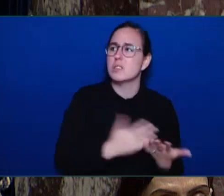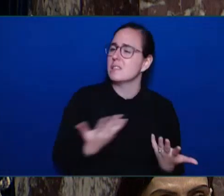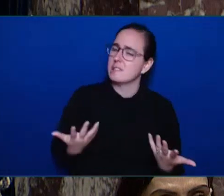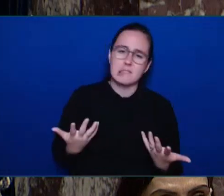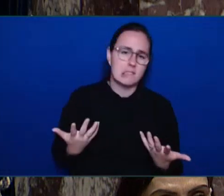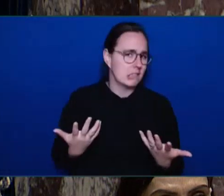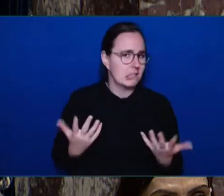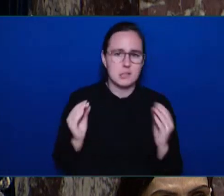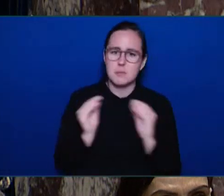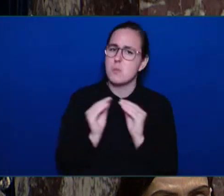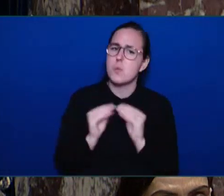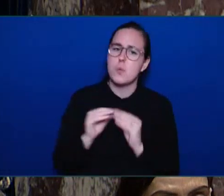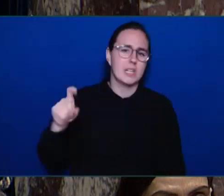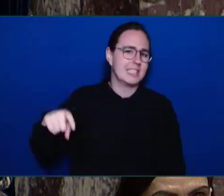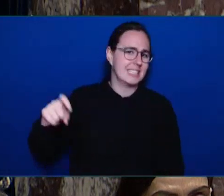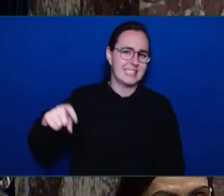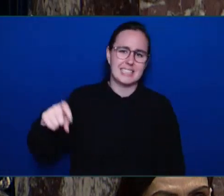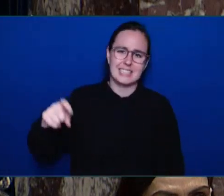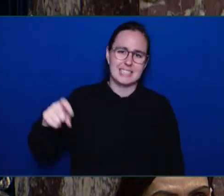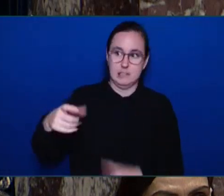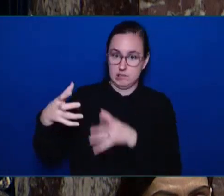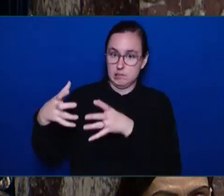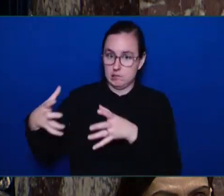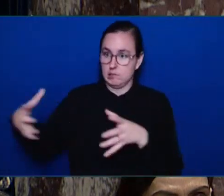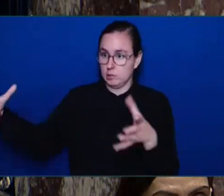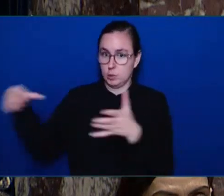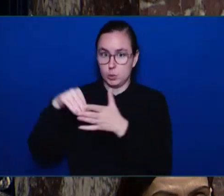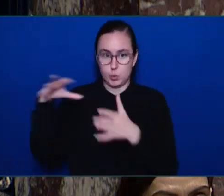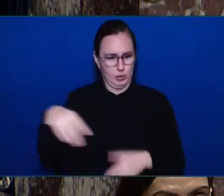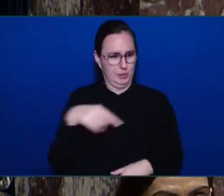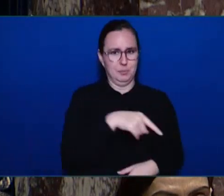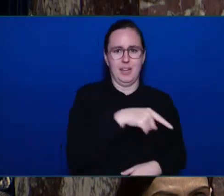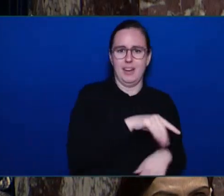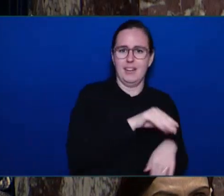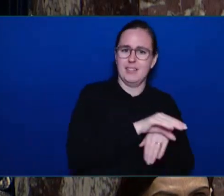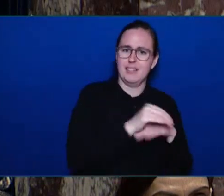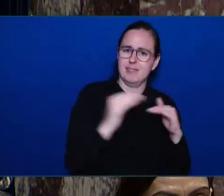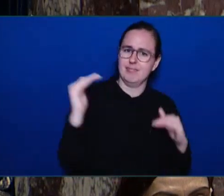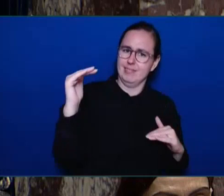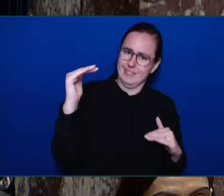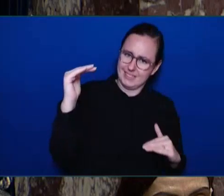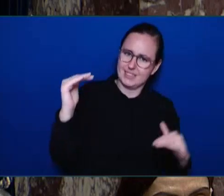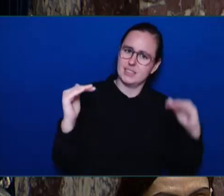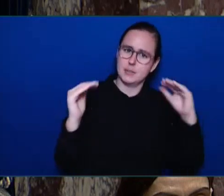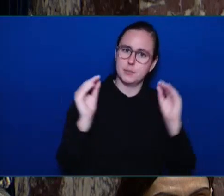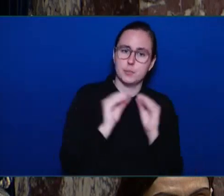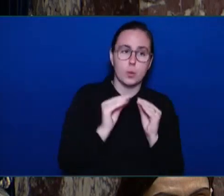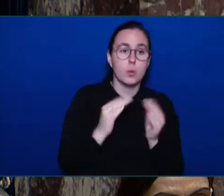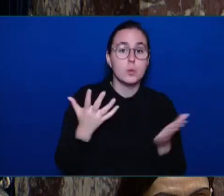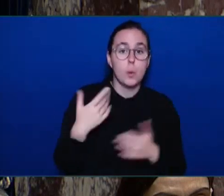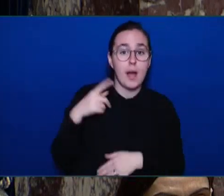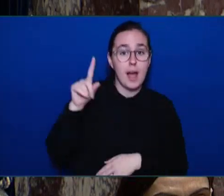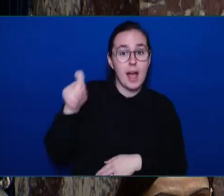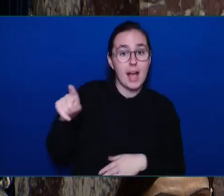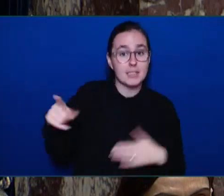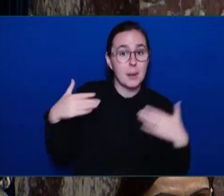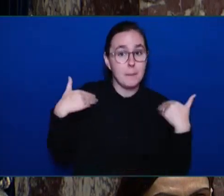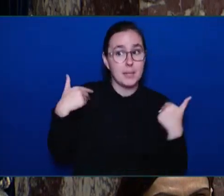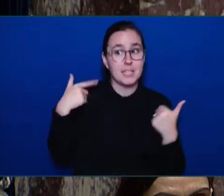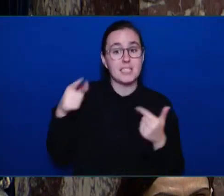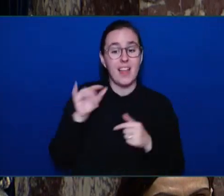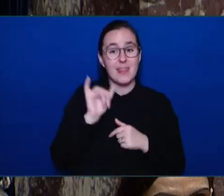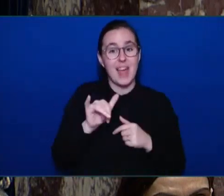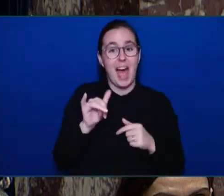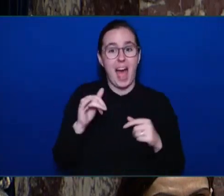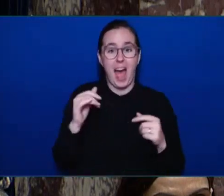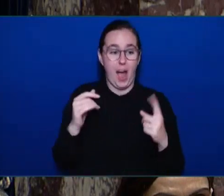the question to the Minister of Education: will the minister change the ratios so that there are